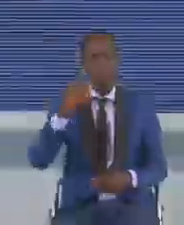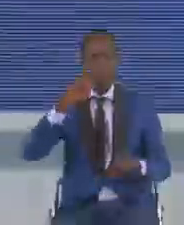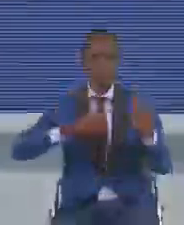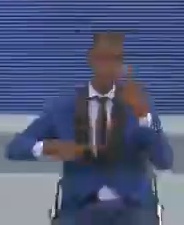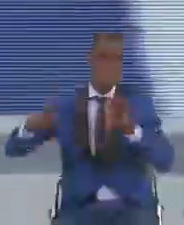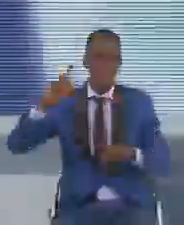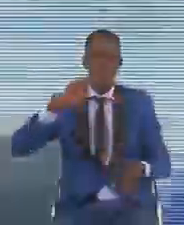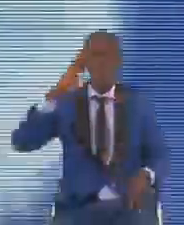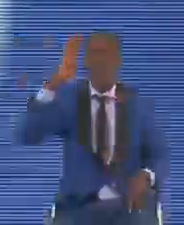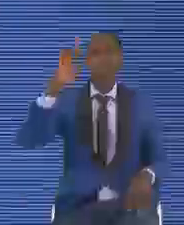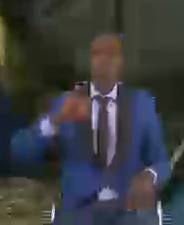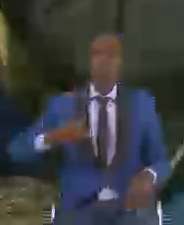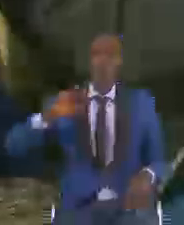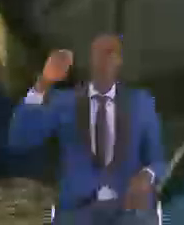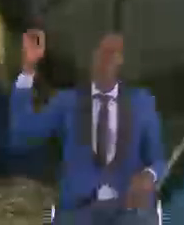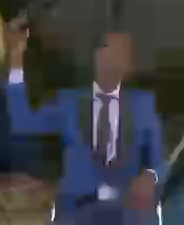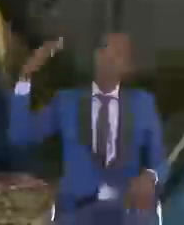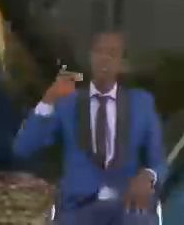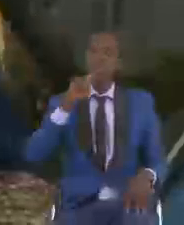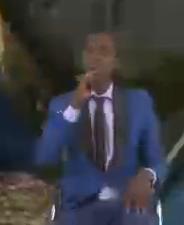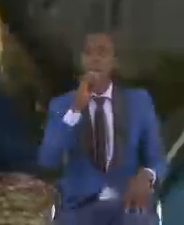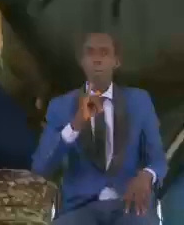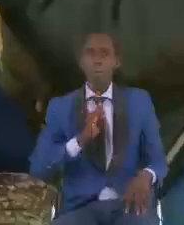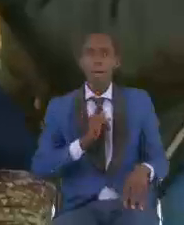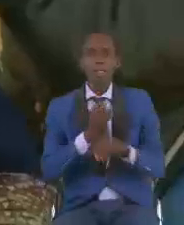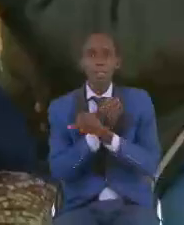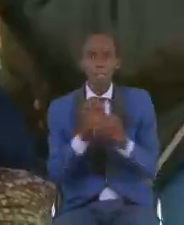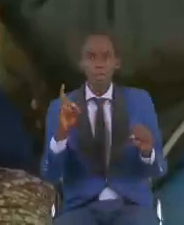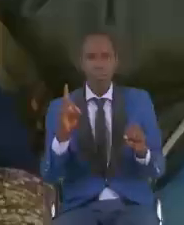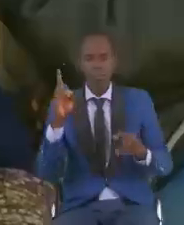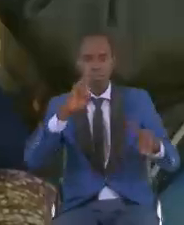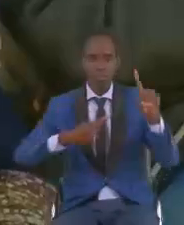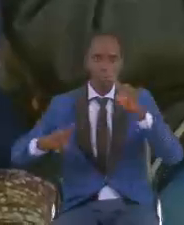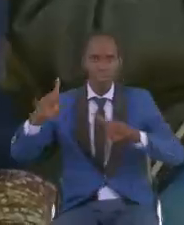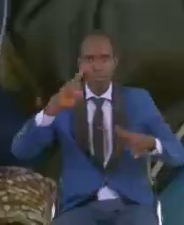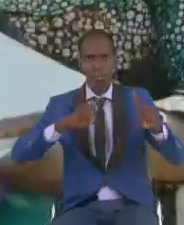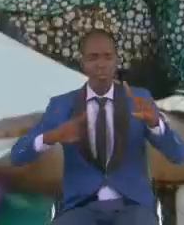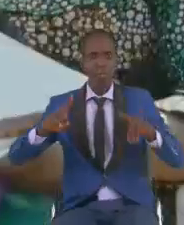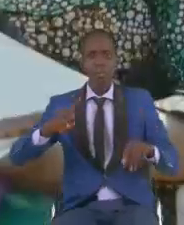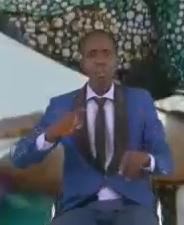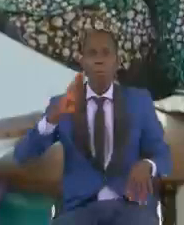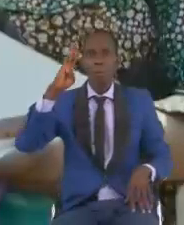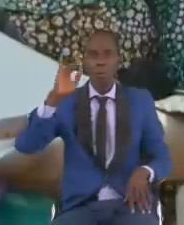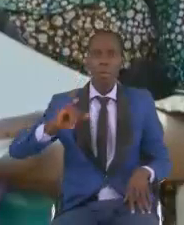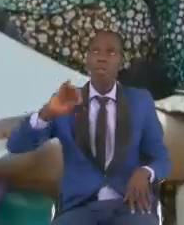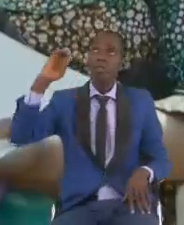grace am I saved. By grace am I